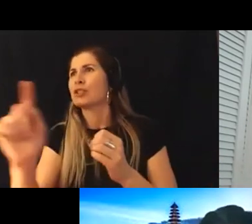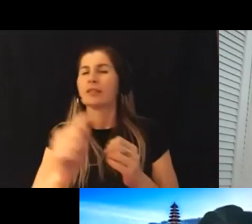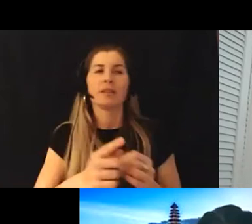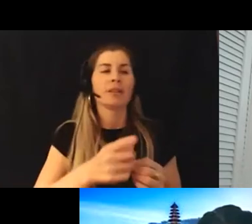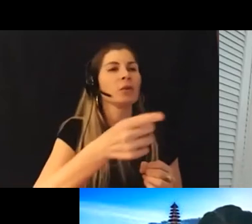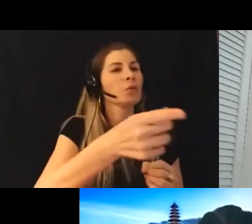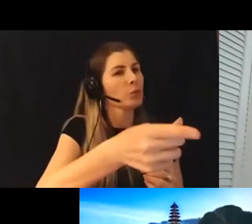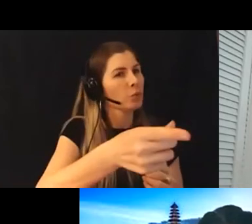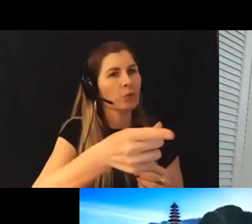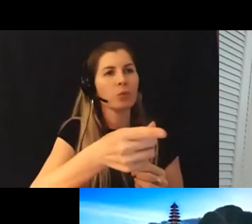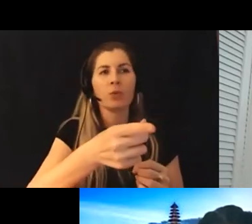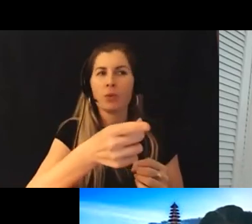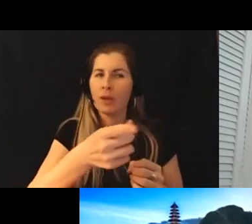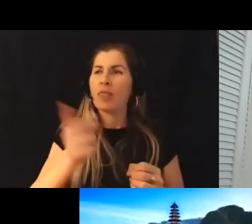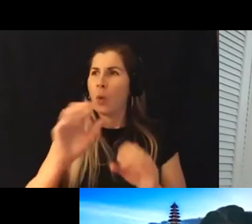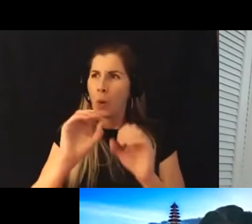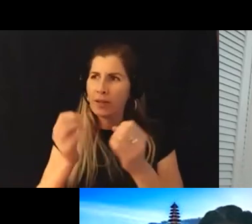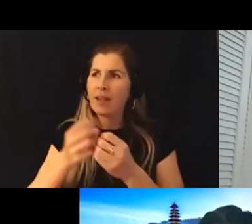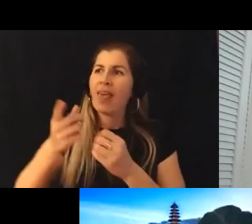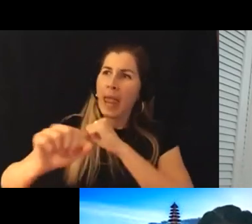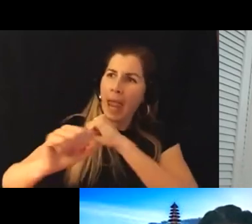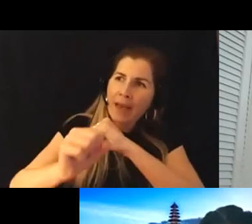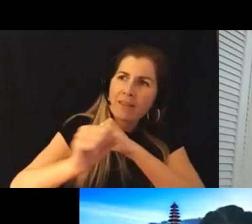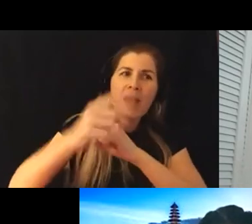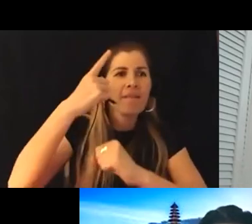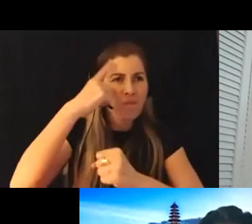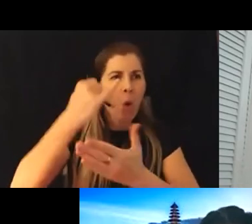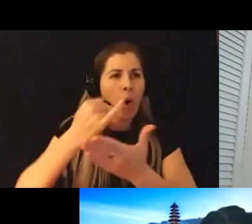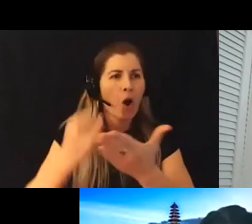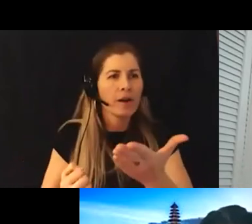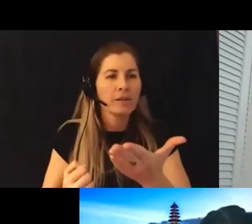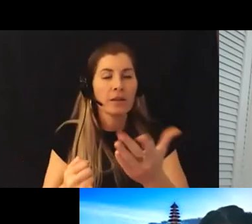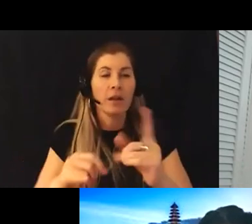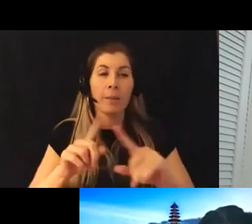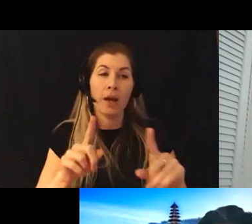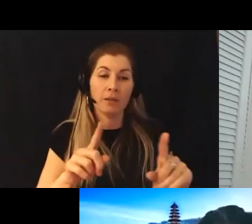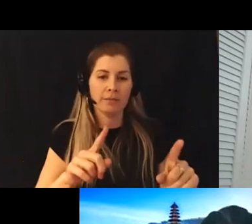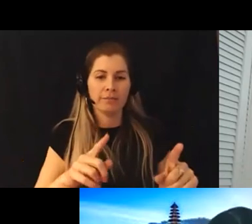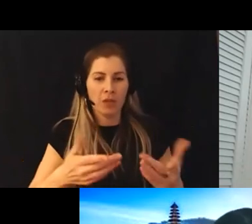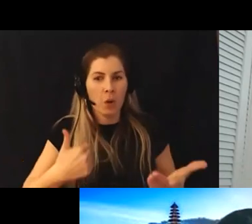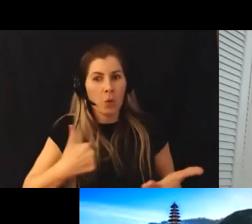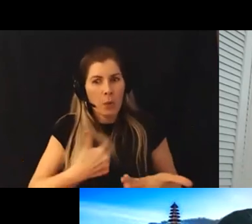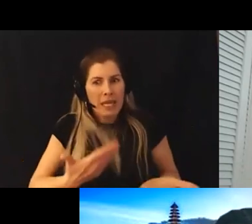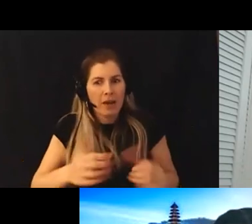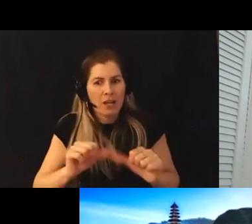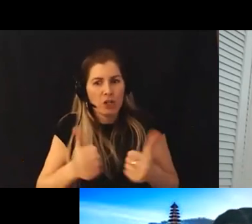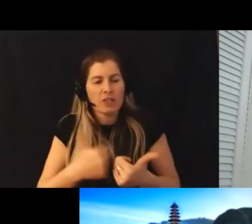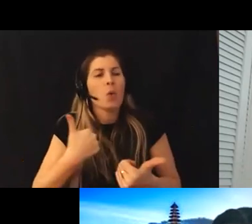are advocating on behalf of the arts, but we at the agency talk about it and we